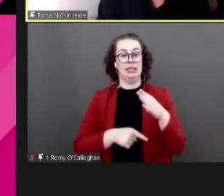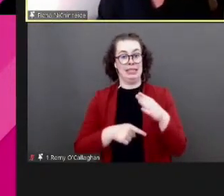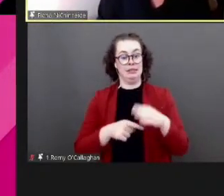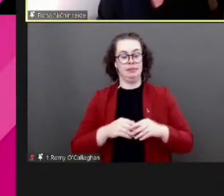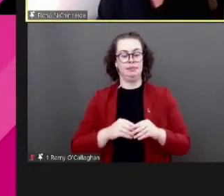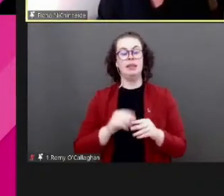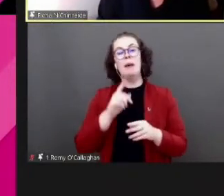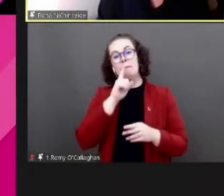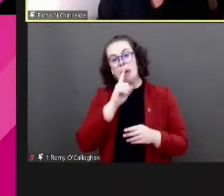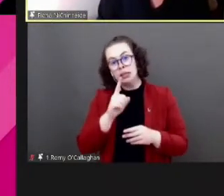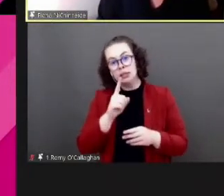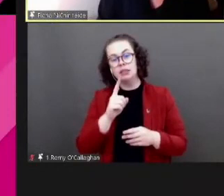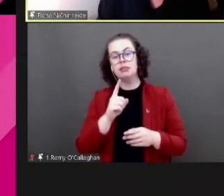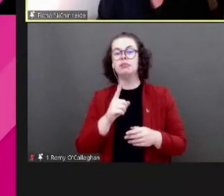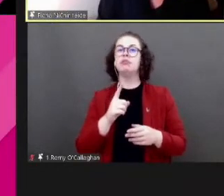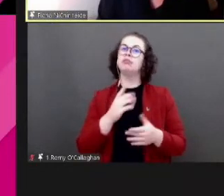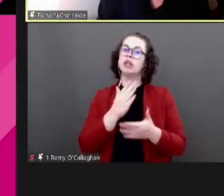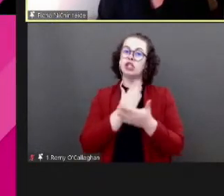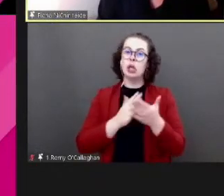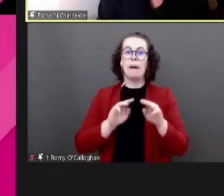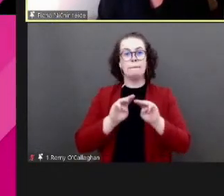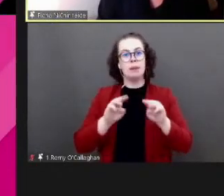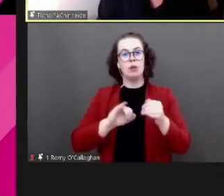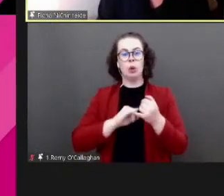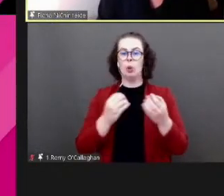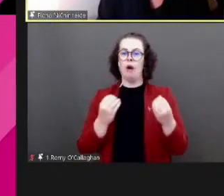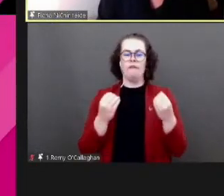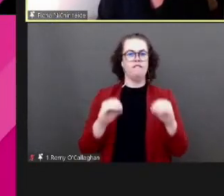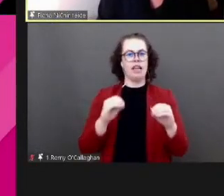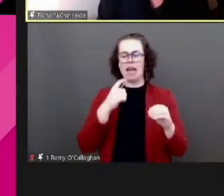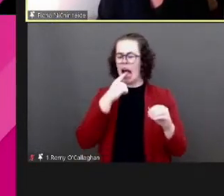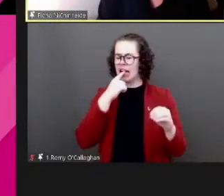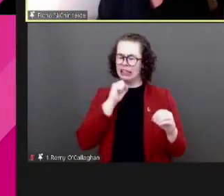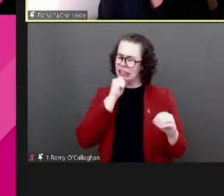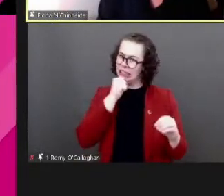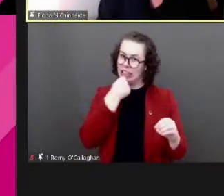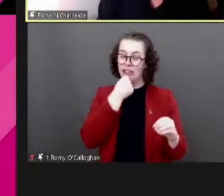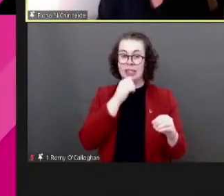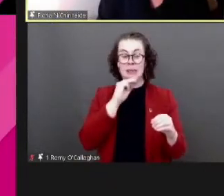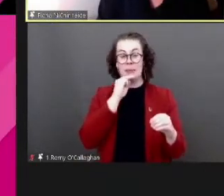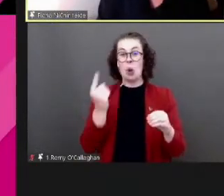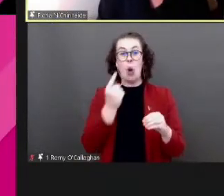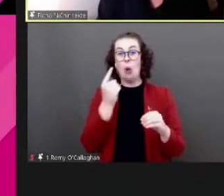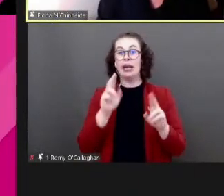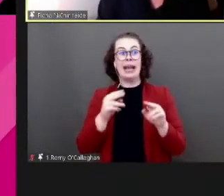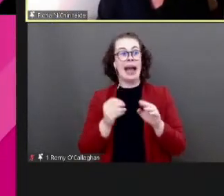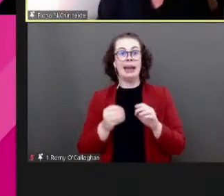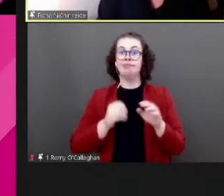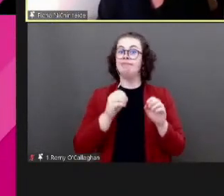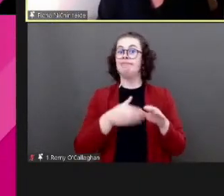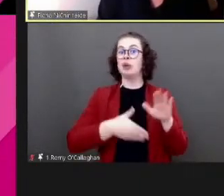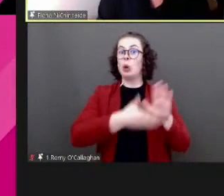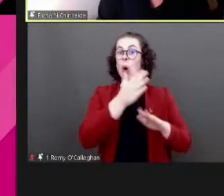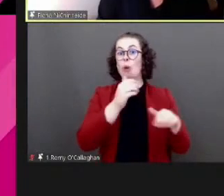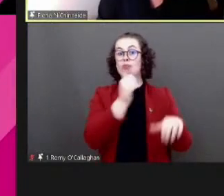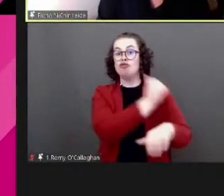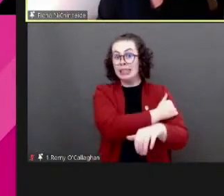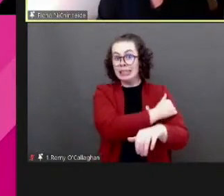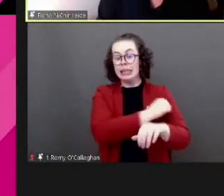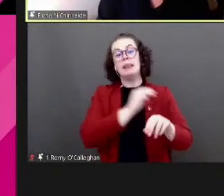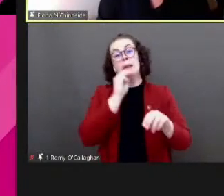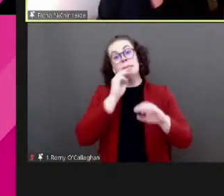However, for those people whose offending is so serious that prison is the only appropriate response, then it is clear that people